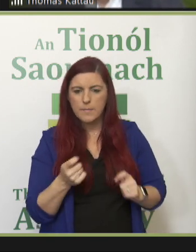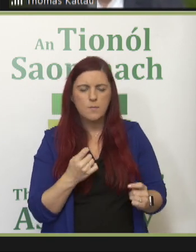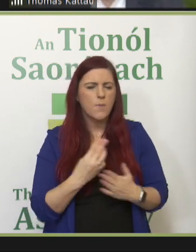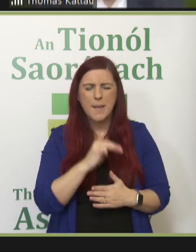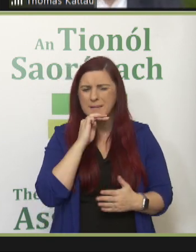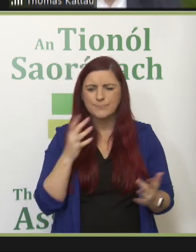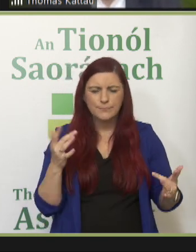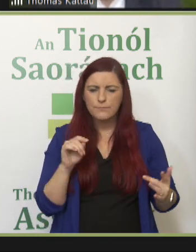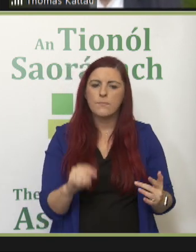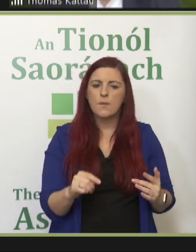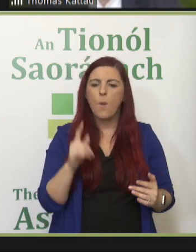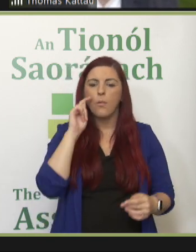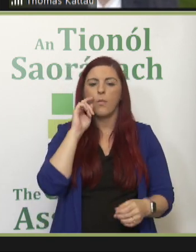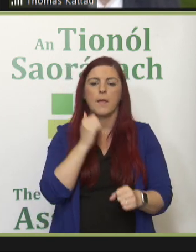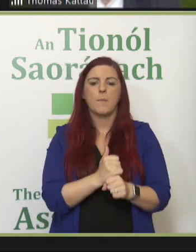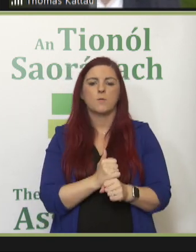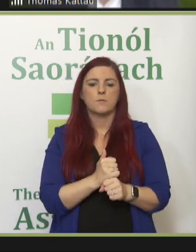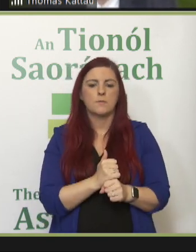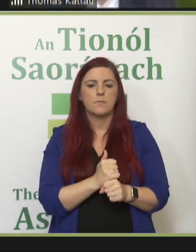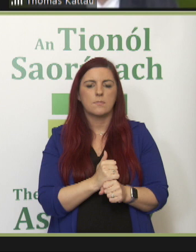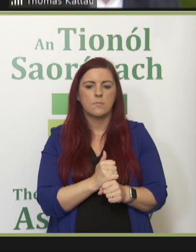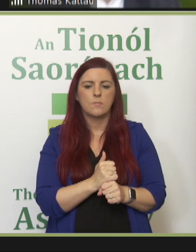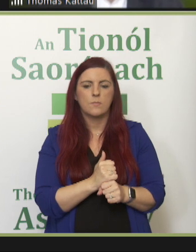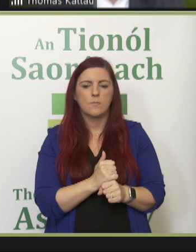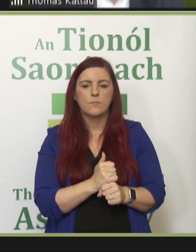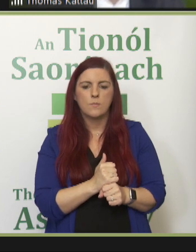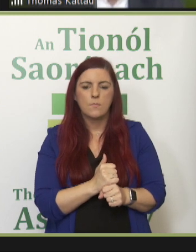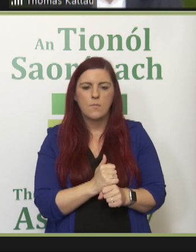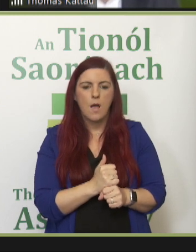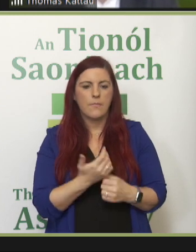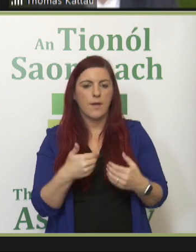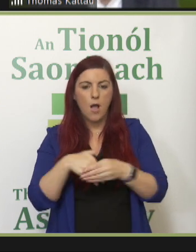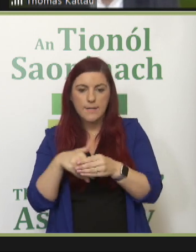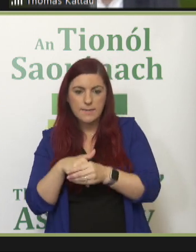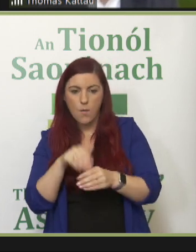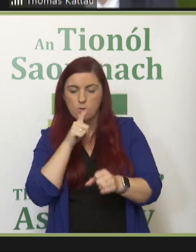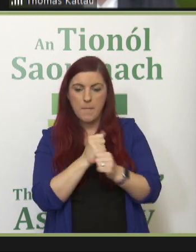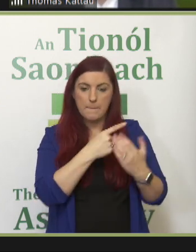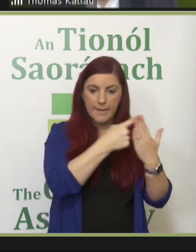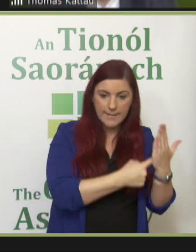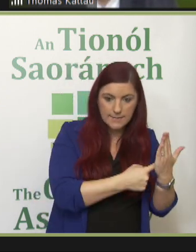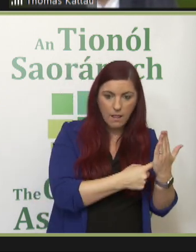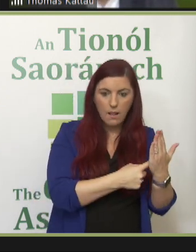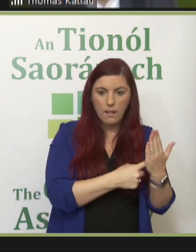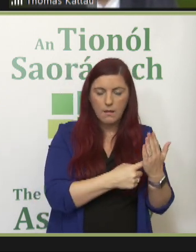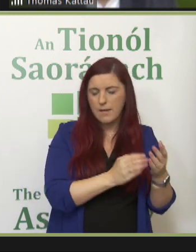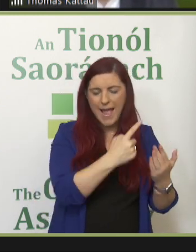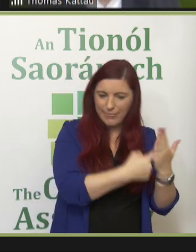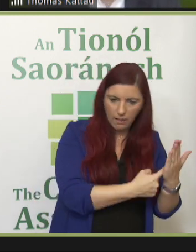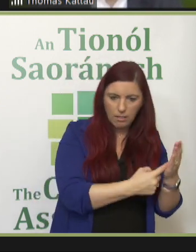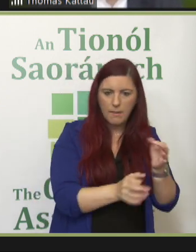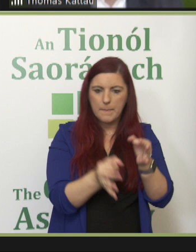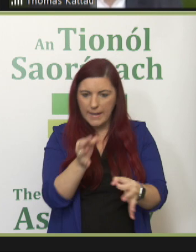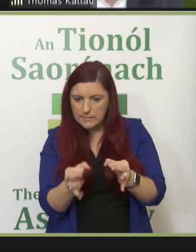mean? We're speaking about concepts that can be either political, ethical, or legal. And